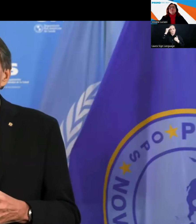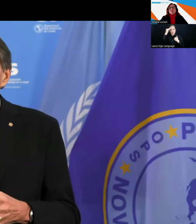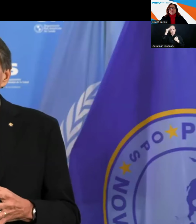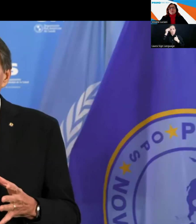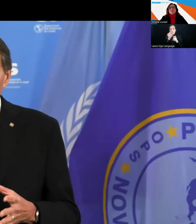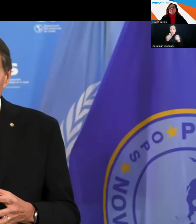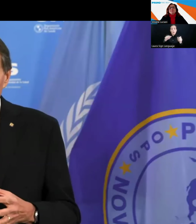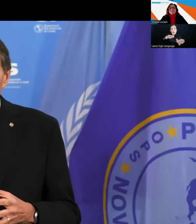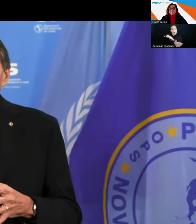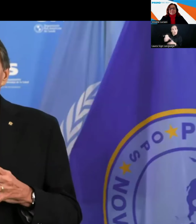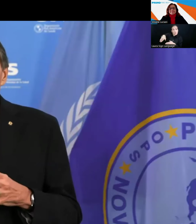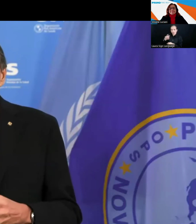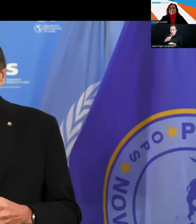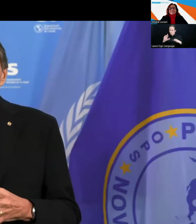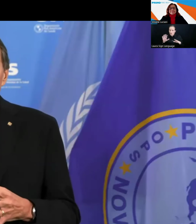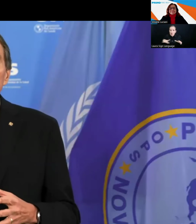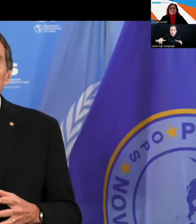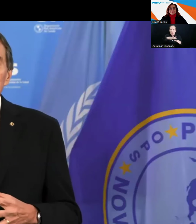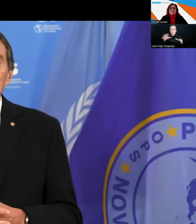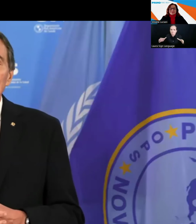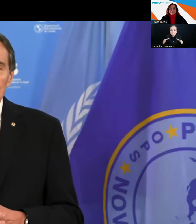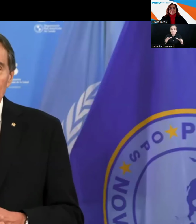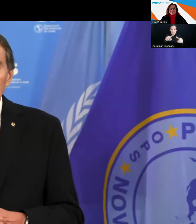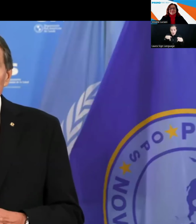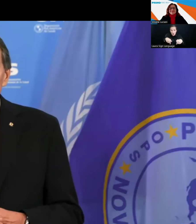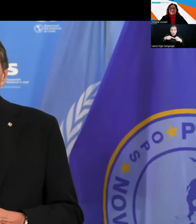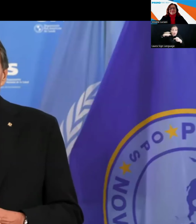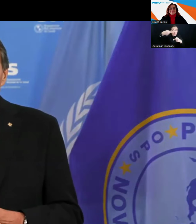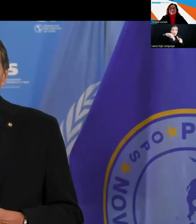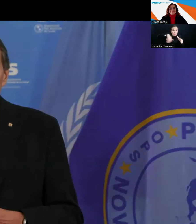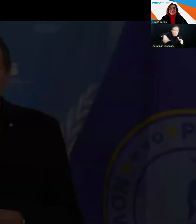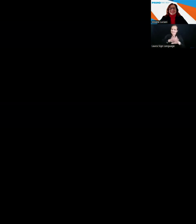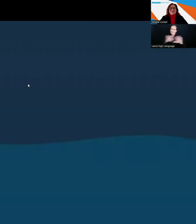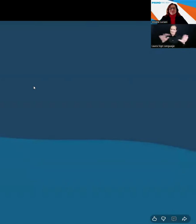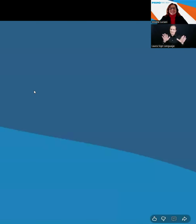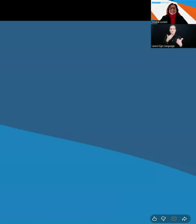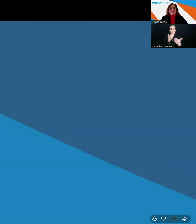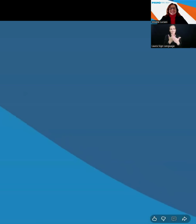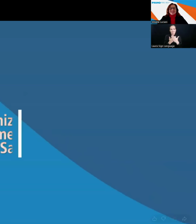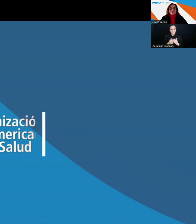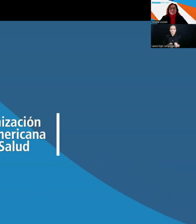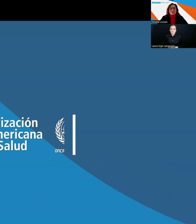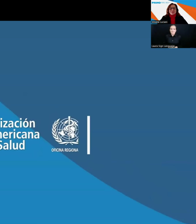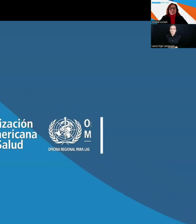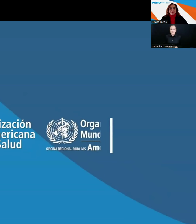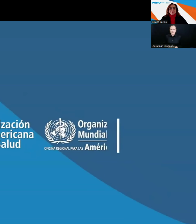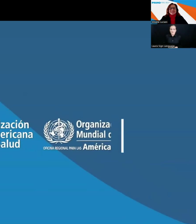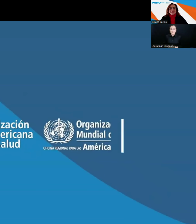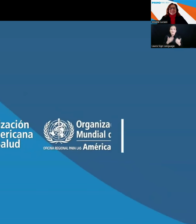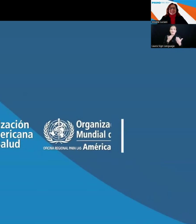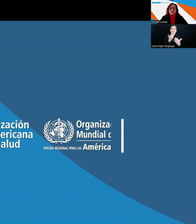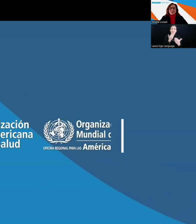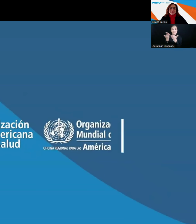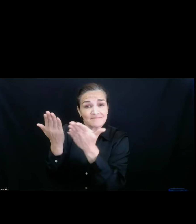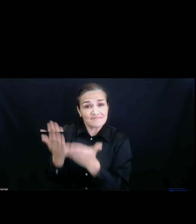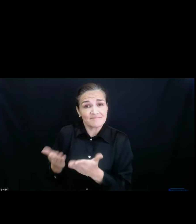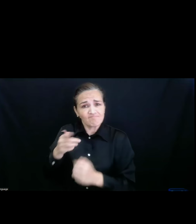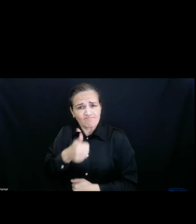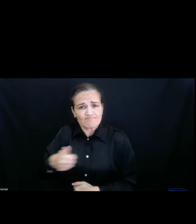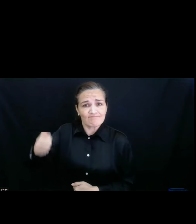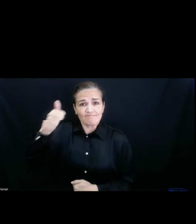by the conviction that no one should be left behind. Not today, Muchas not gracias, Dr. ever. Jarvis Thank you very Barbosa, much, Dr. director de